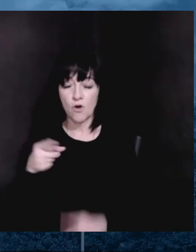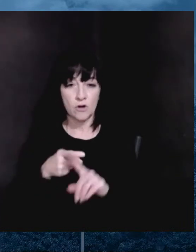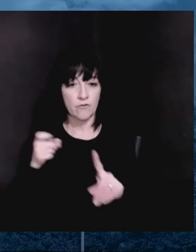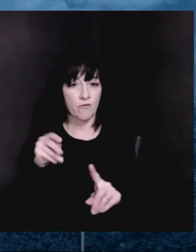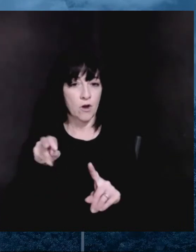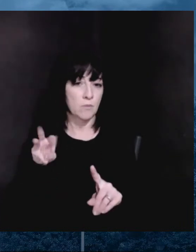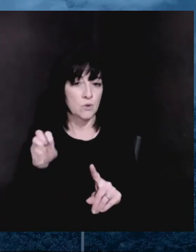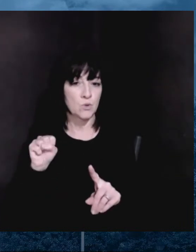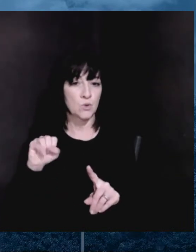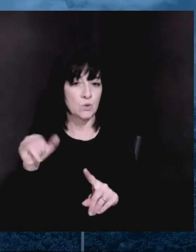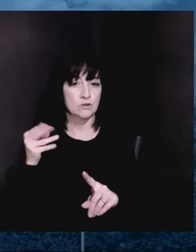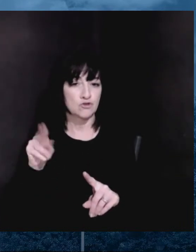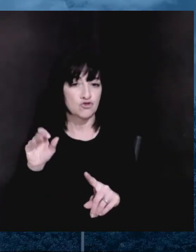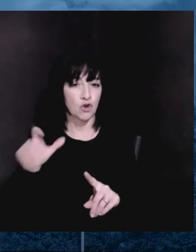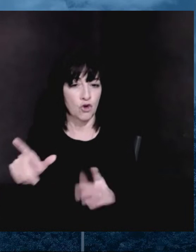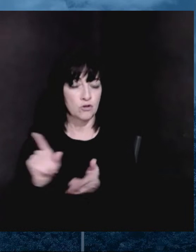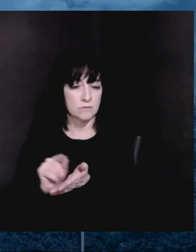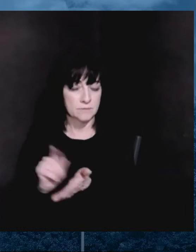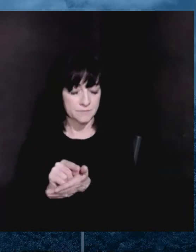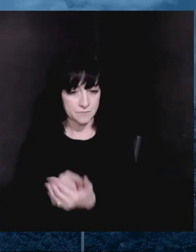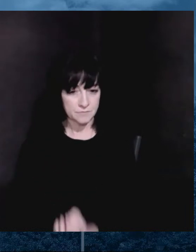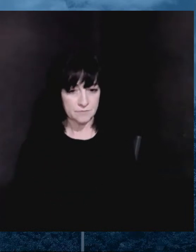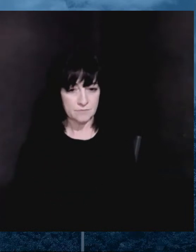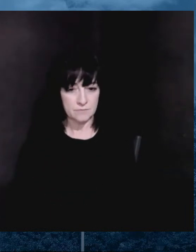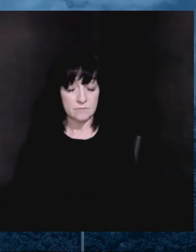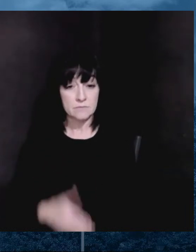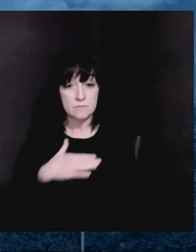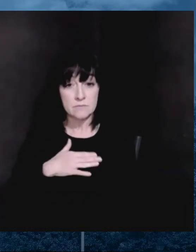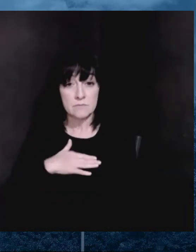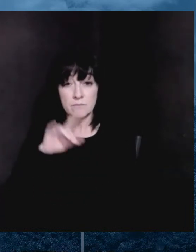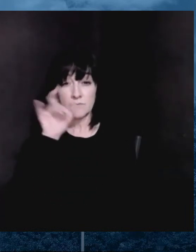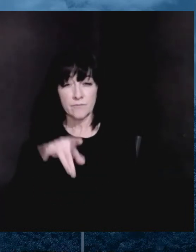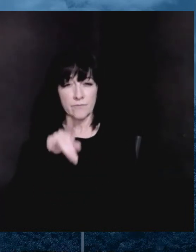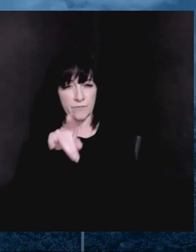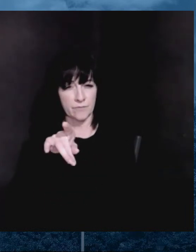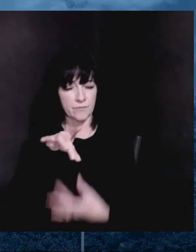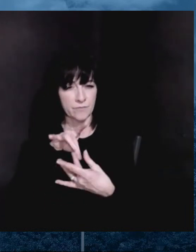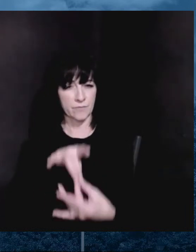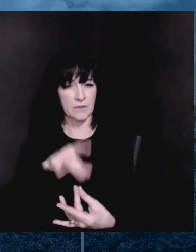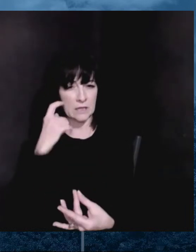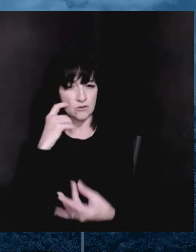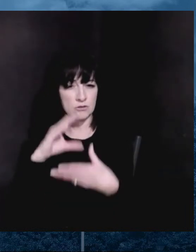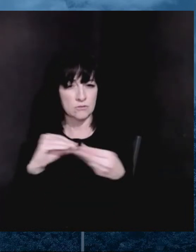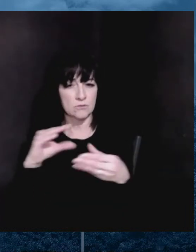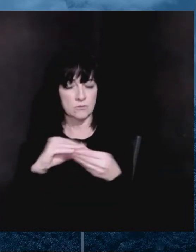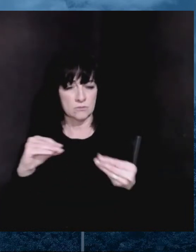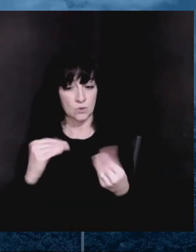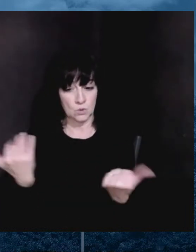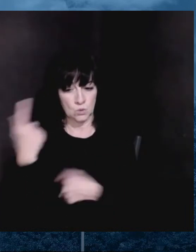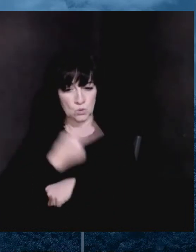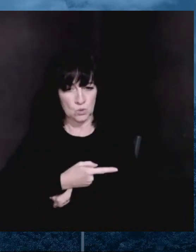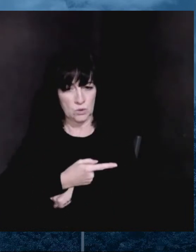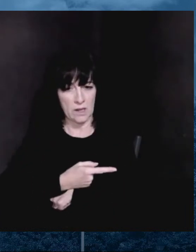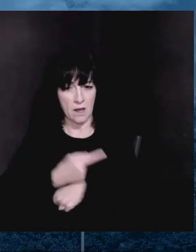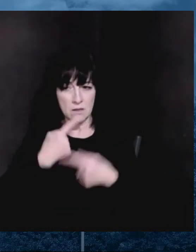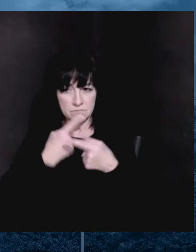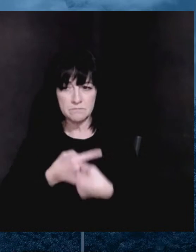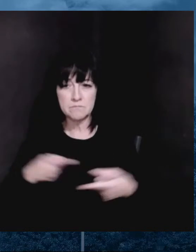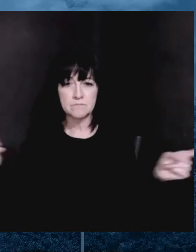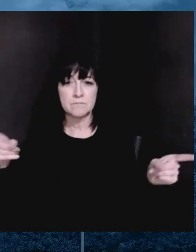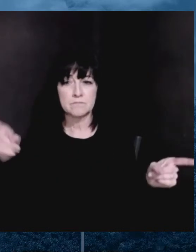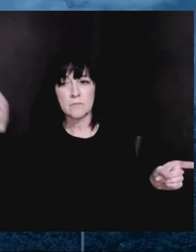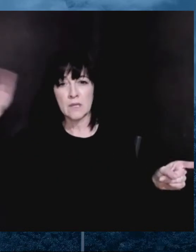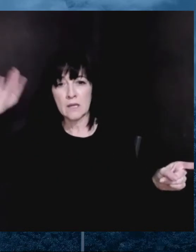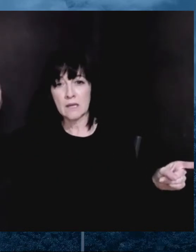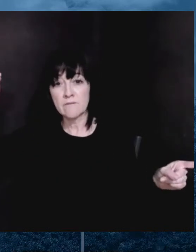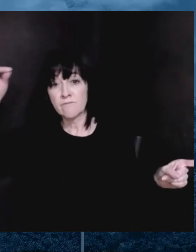Dr. Rattay, this question actually kind of relates to what you just talked about. It was reported today that the federal government is asking states to